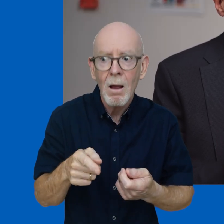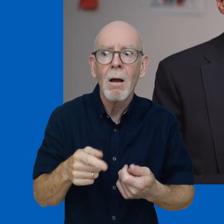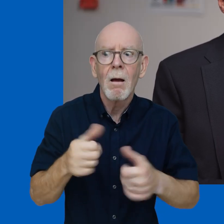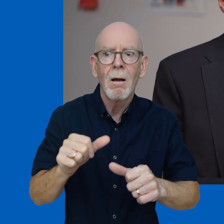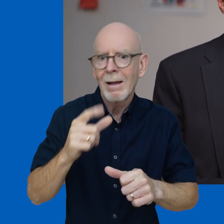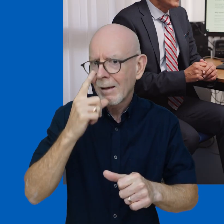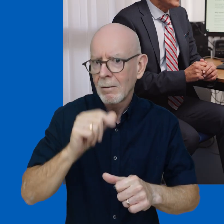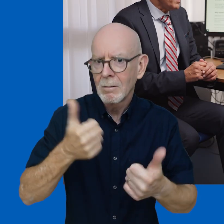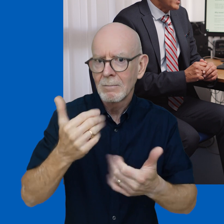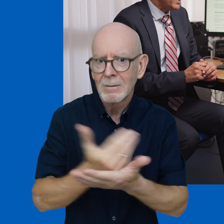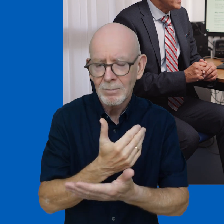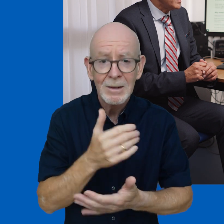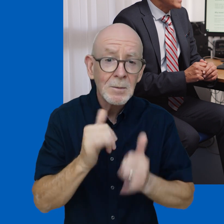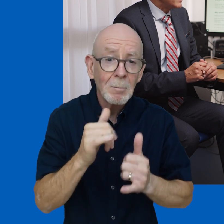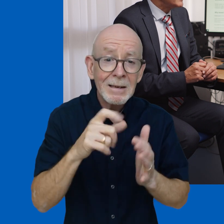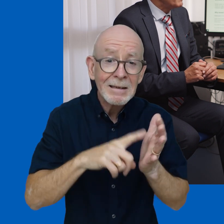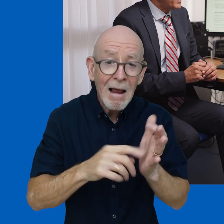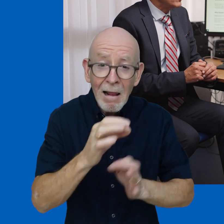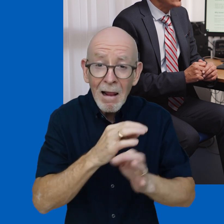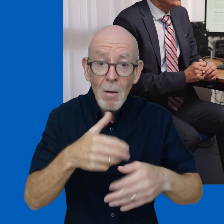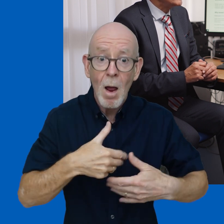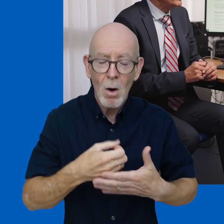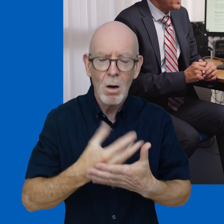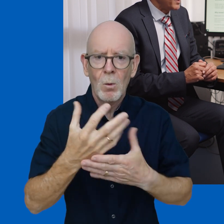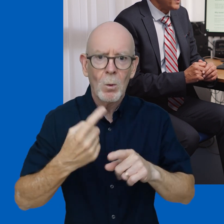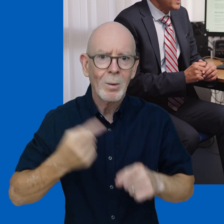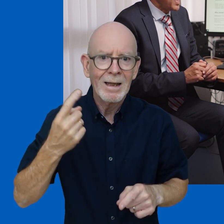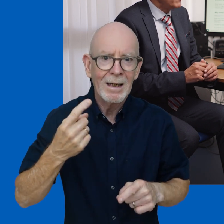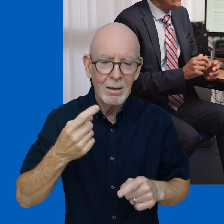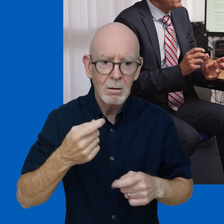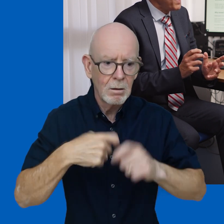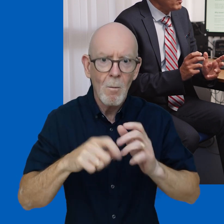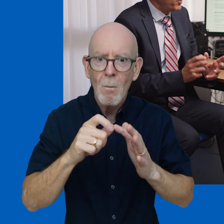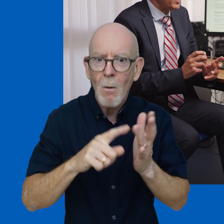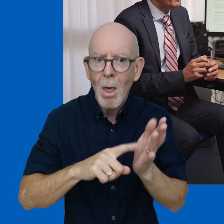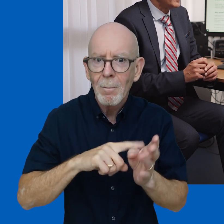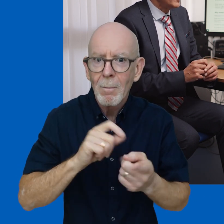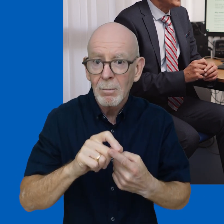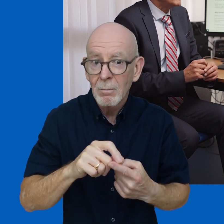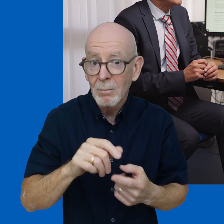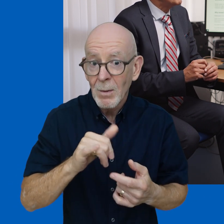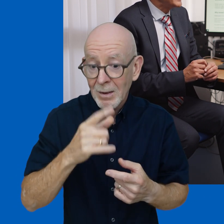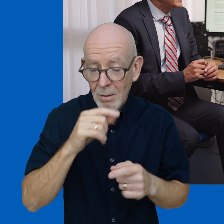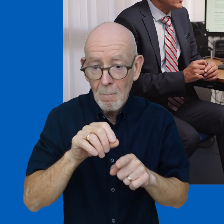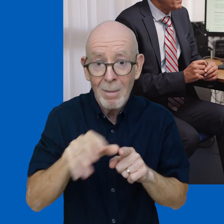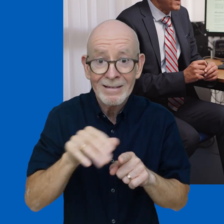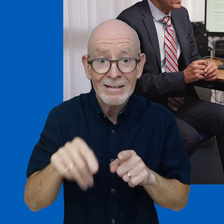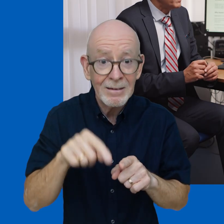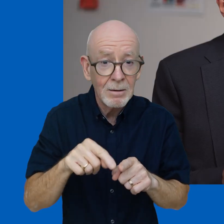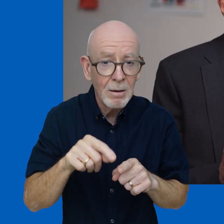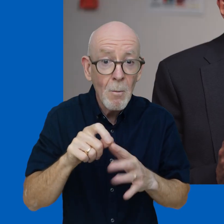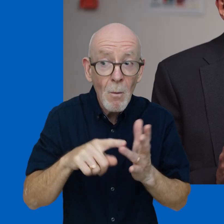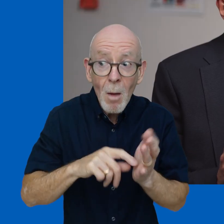most effective. Sometimes cells in the bowel grow too quickly and form a bowel polyp, which can also bleed into the